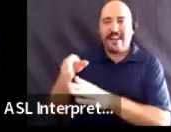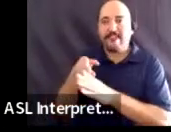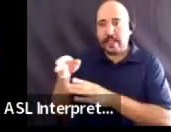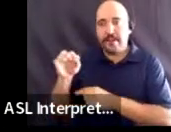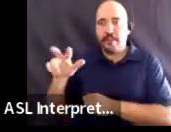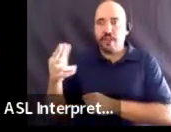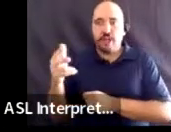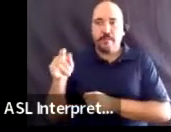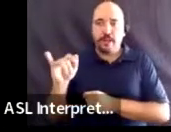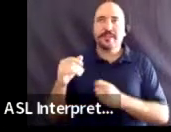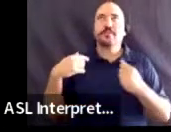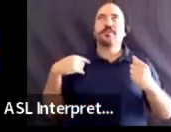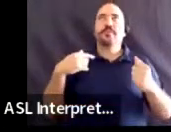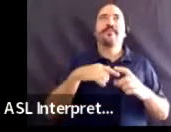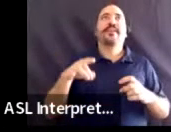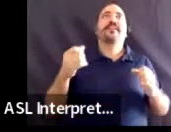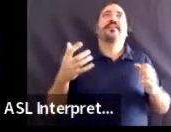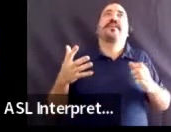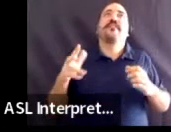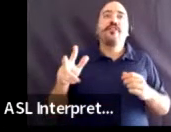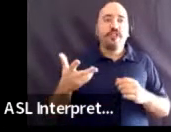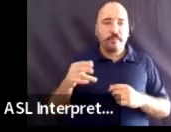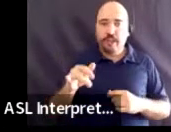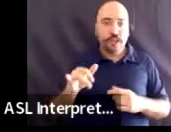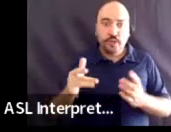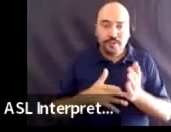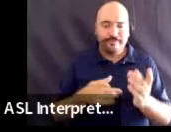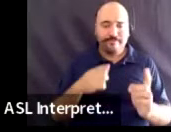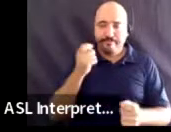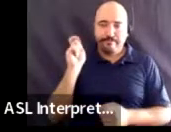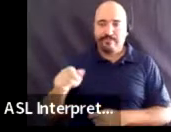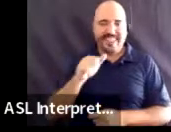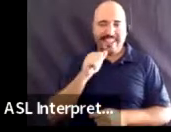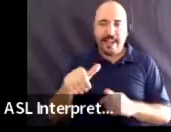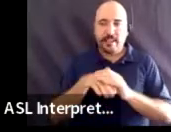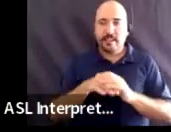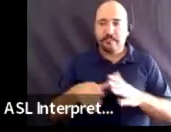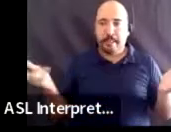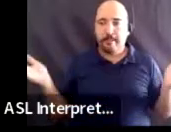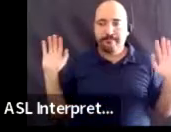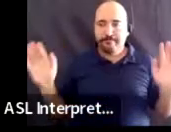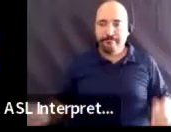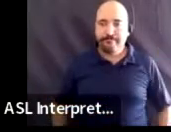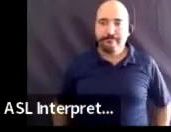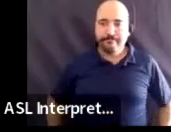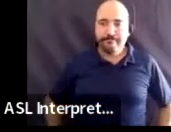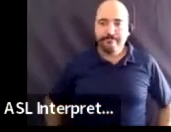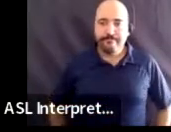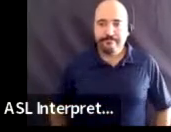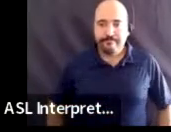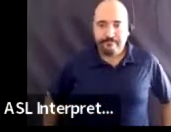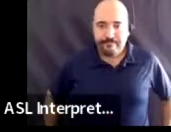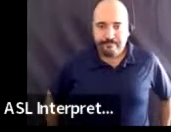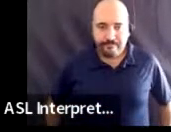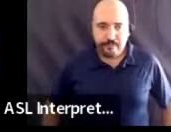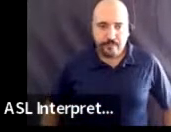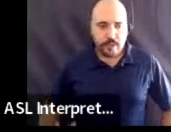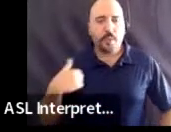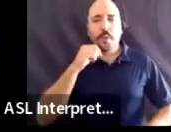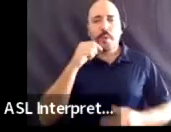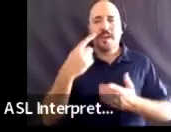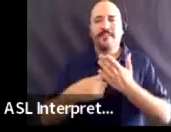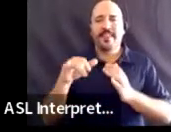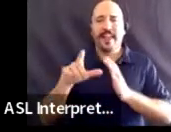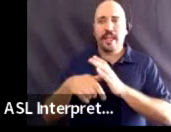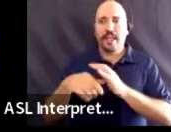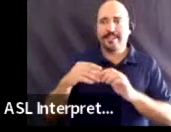that a lot of third-party tools just are not accessible. We'll cover that later on in a different slide, but I just wanted to put that